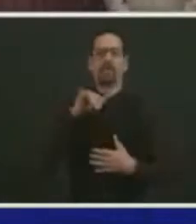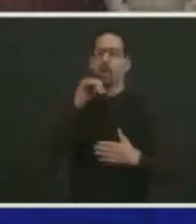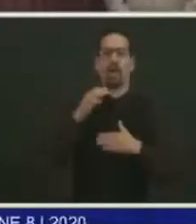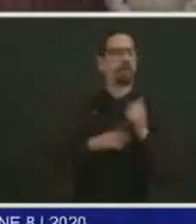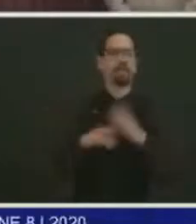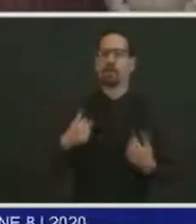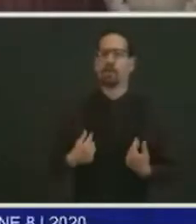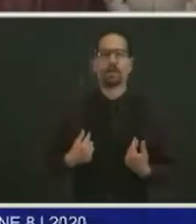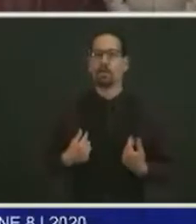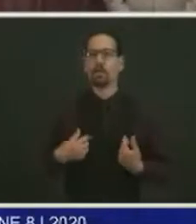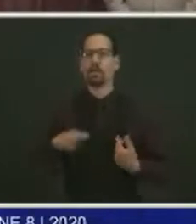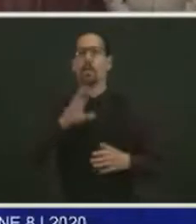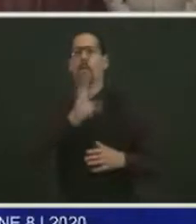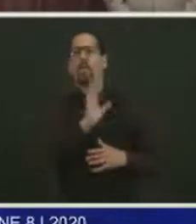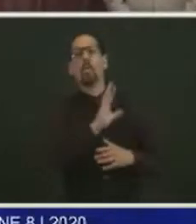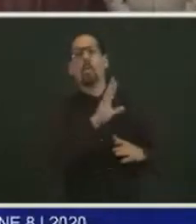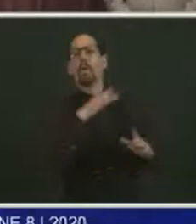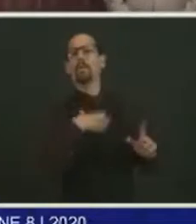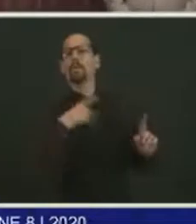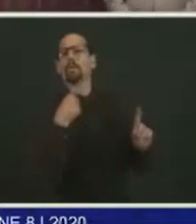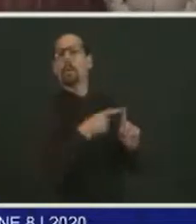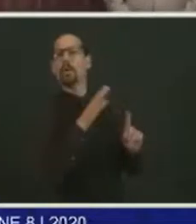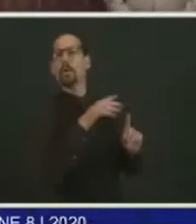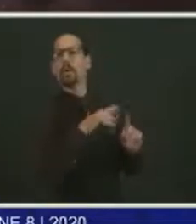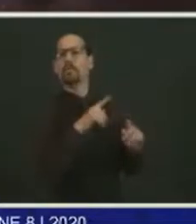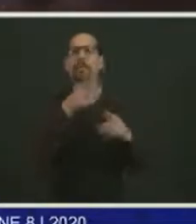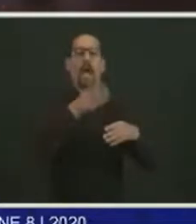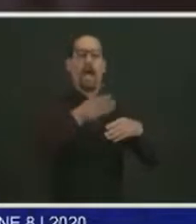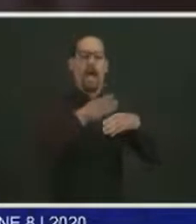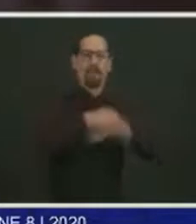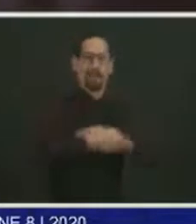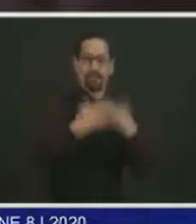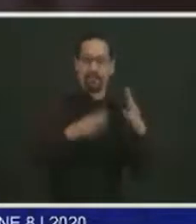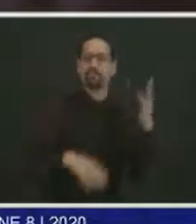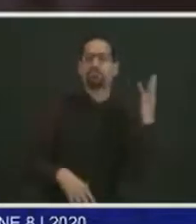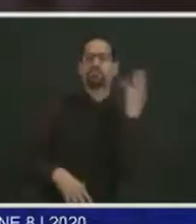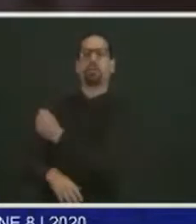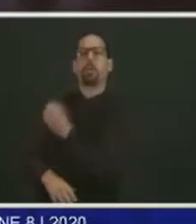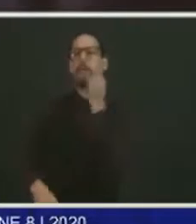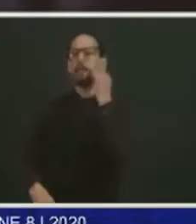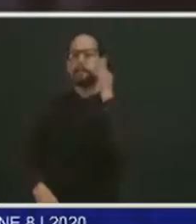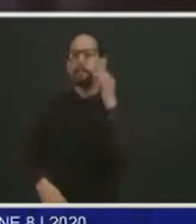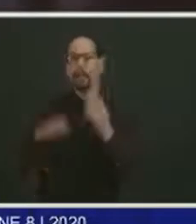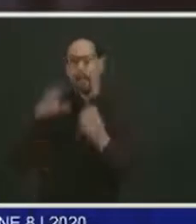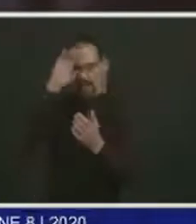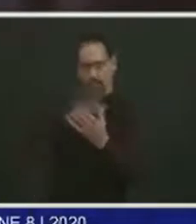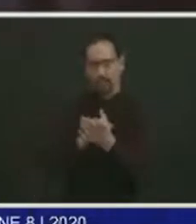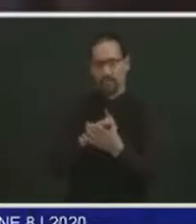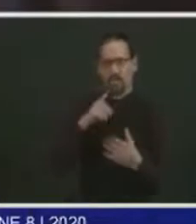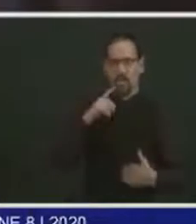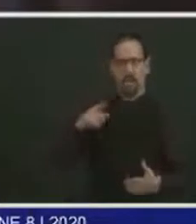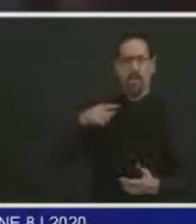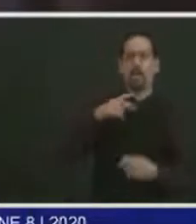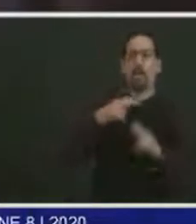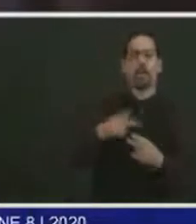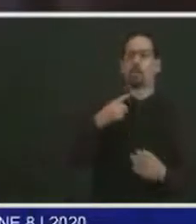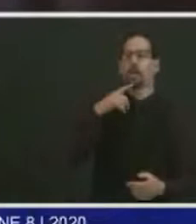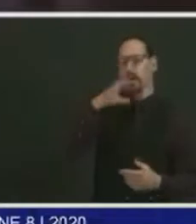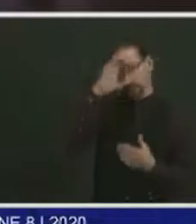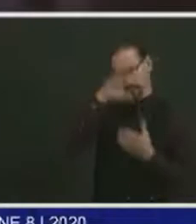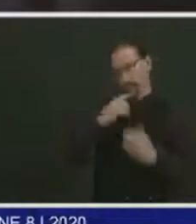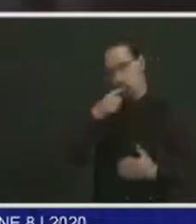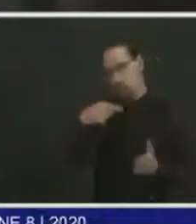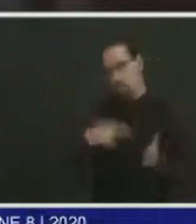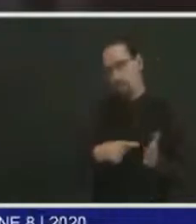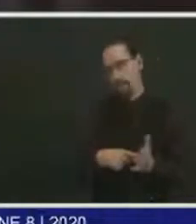anything like you owe me or anything? Oh, no, we didn't really talk on the way home. We were shaken up by the whole thing. He probably thinks I'm a little